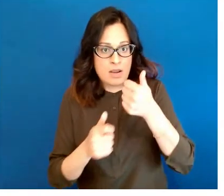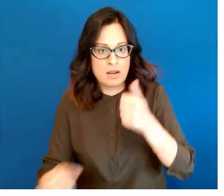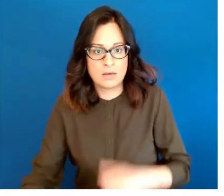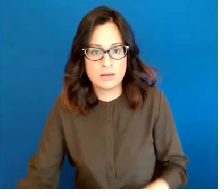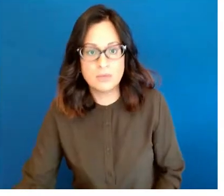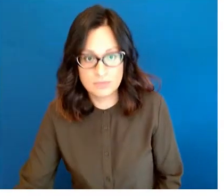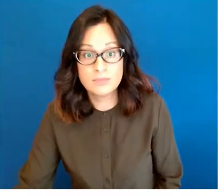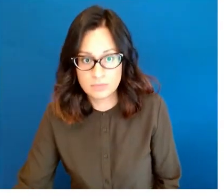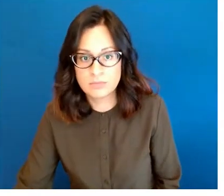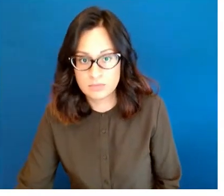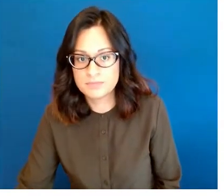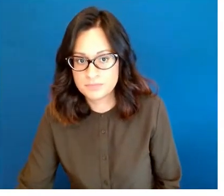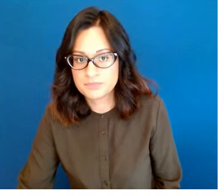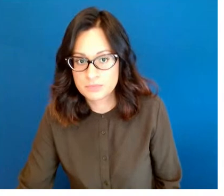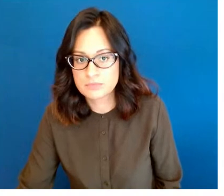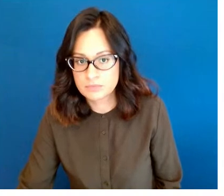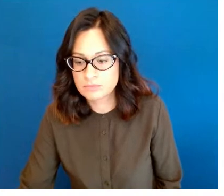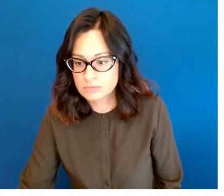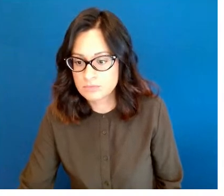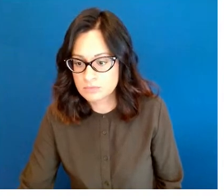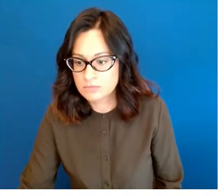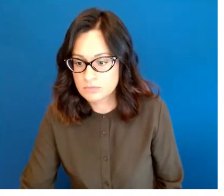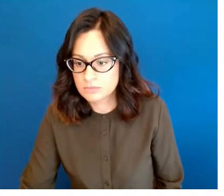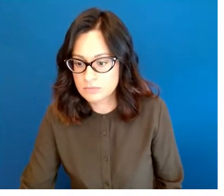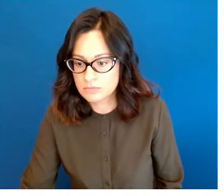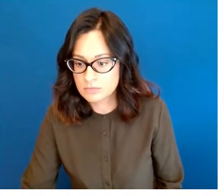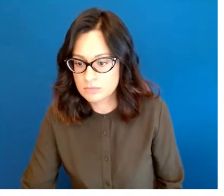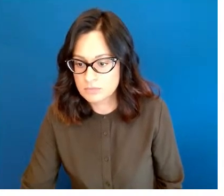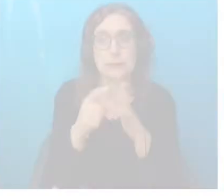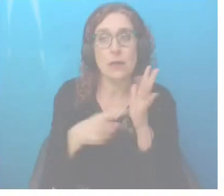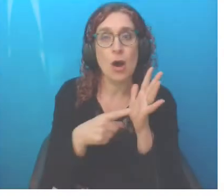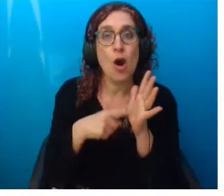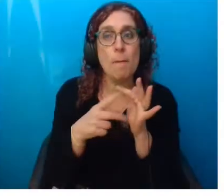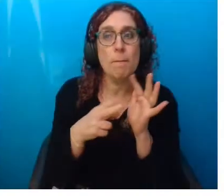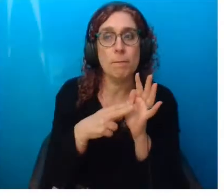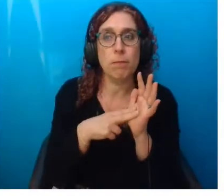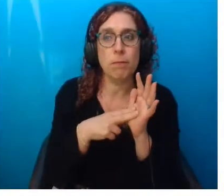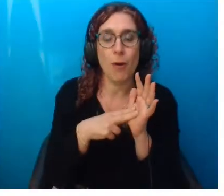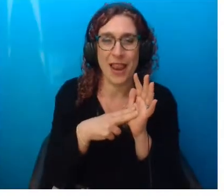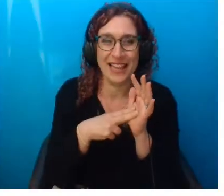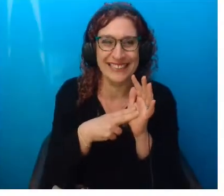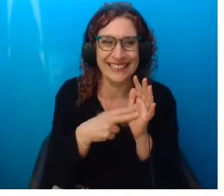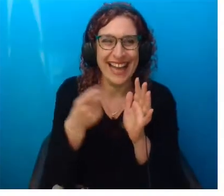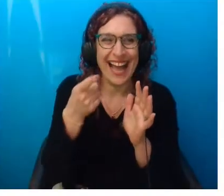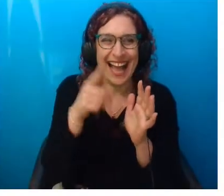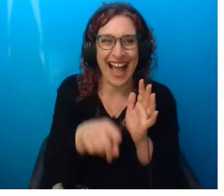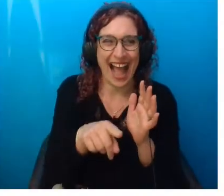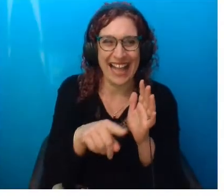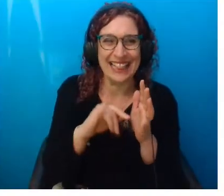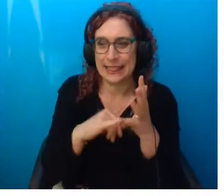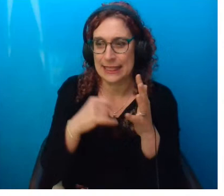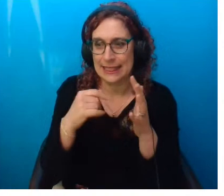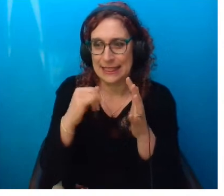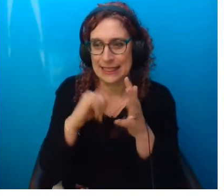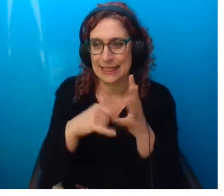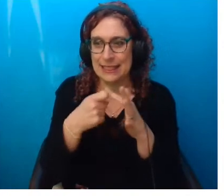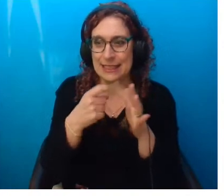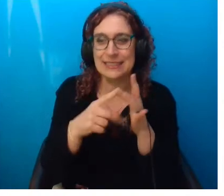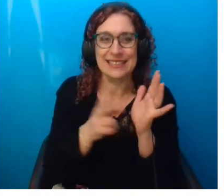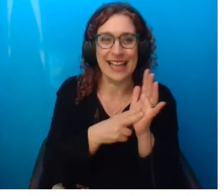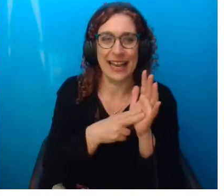So, grass pollen and the skin. Well, grass pollen certainly does